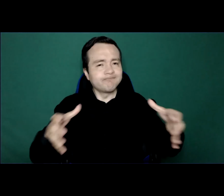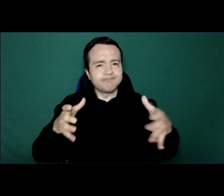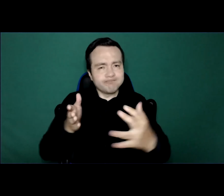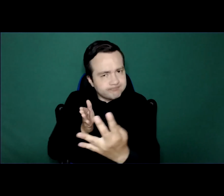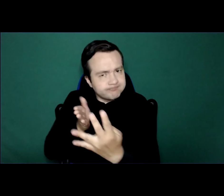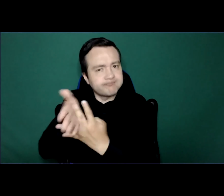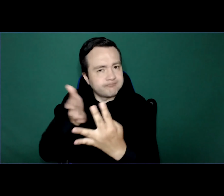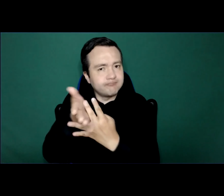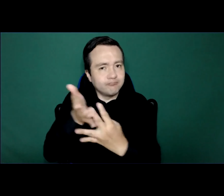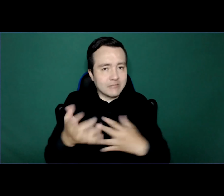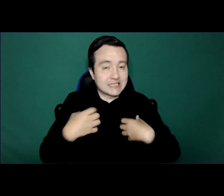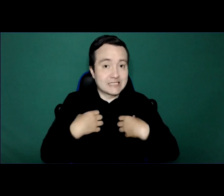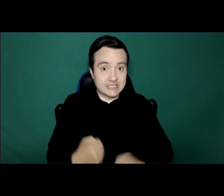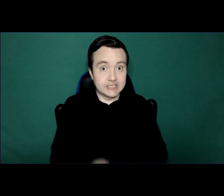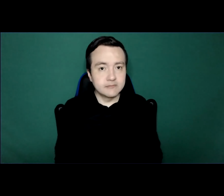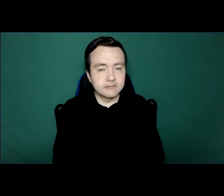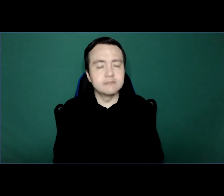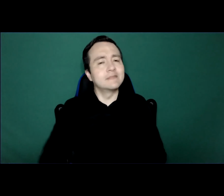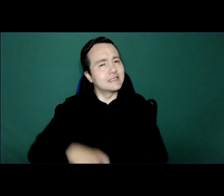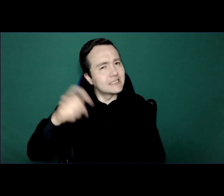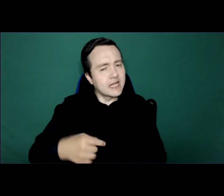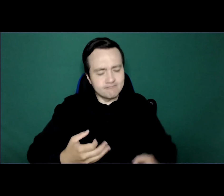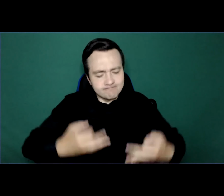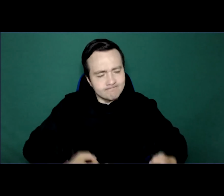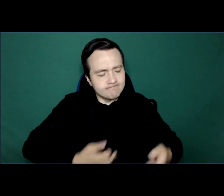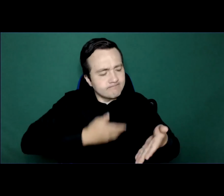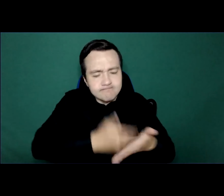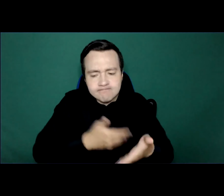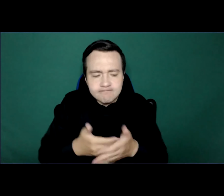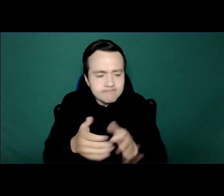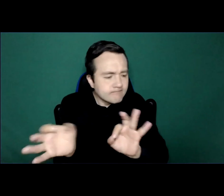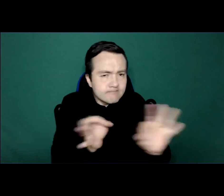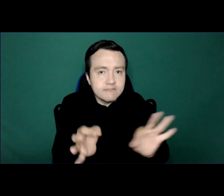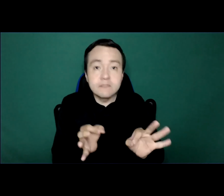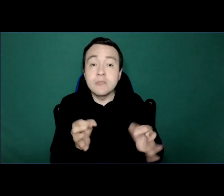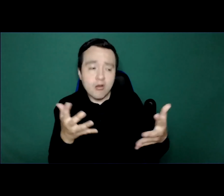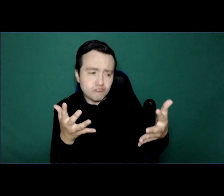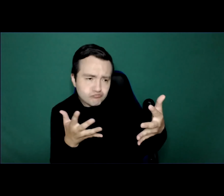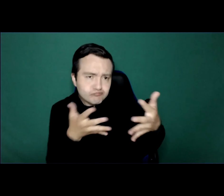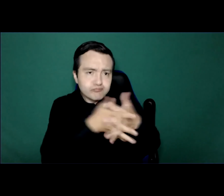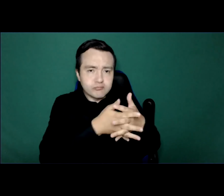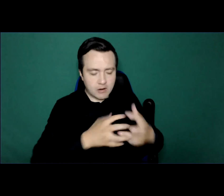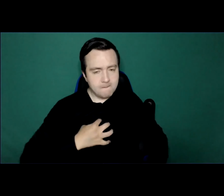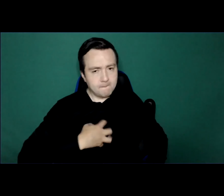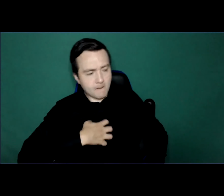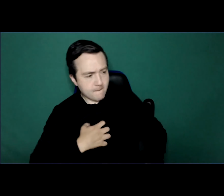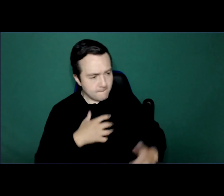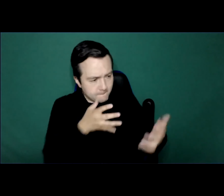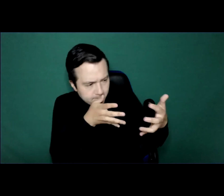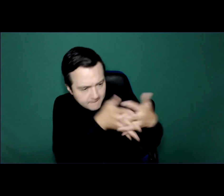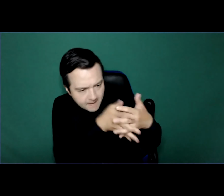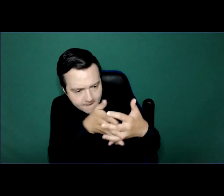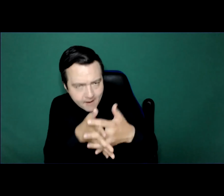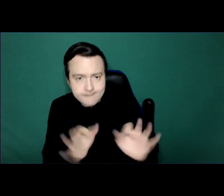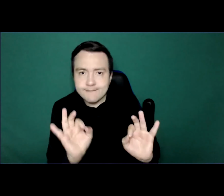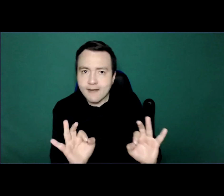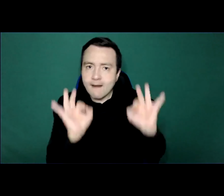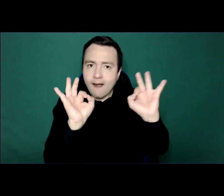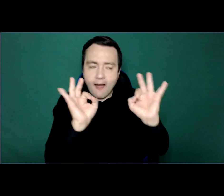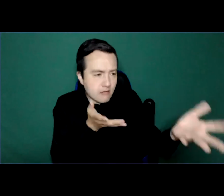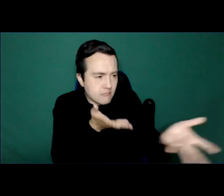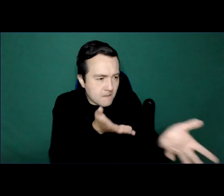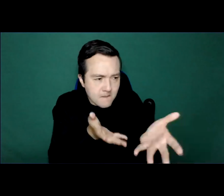full access to comprehensive health care, appropriate, timely, and quality services is fundamental